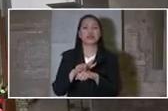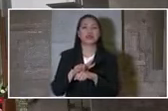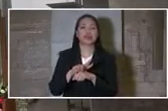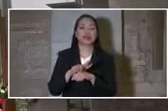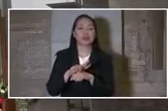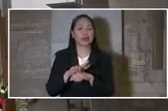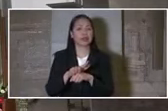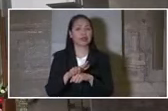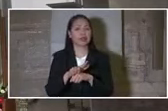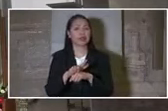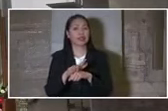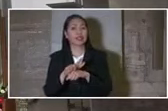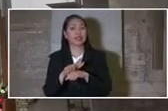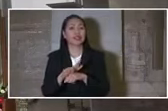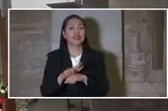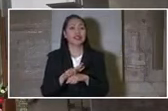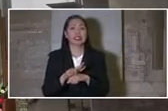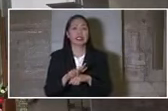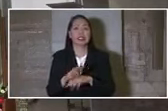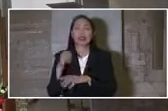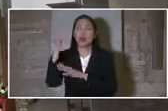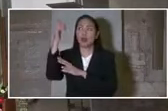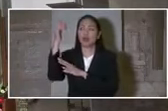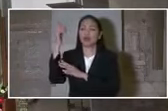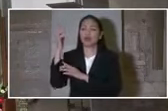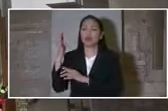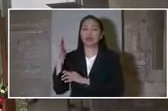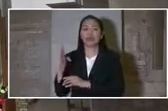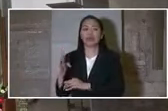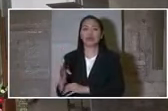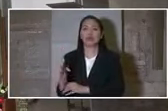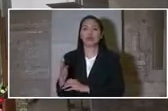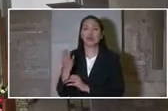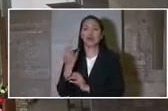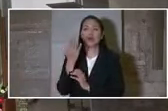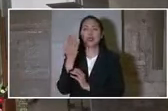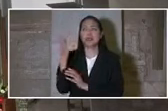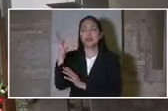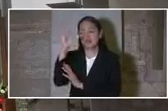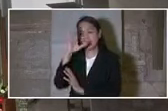lupa rin. Sa Diyos mo